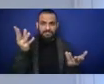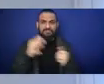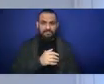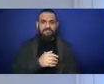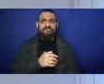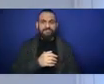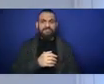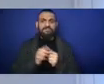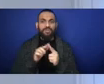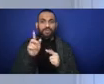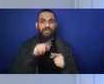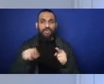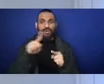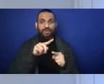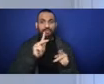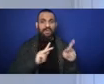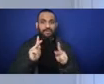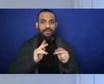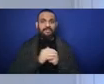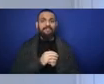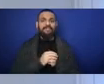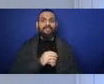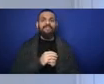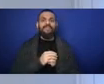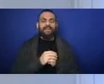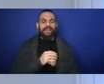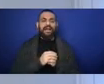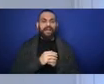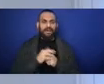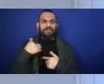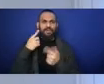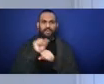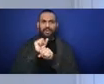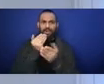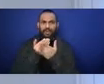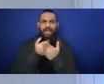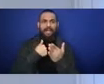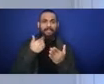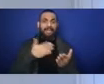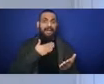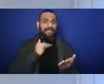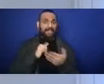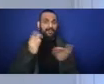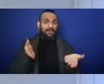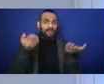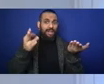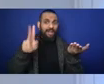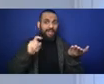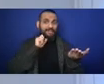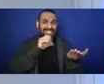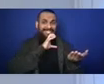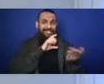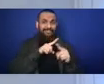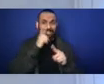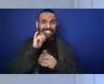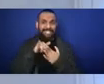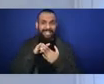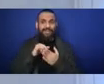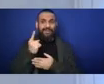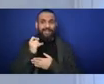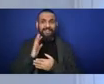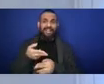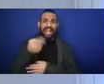the Department of Public Health's COIN program, accessing and working with the ADA community to ensure